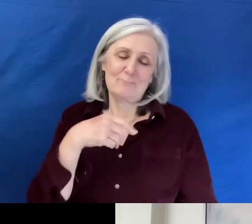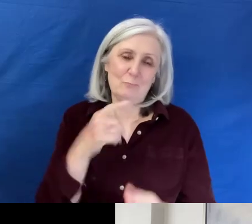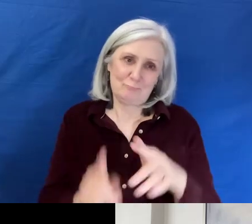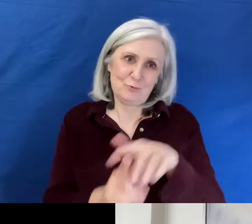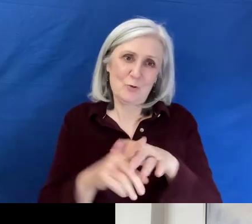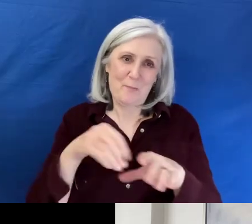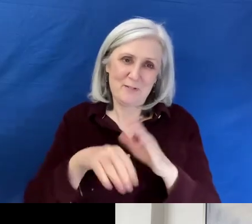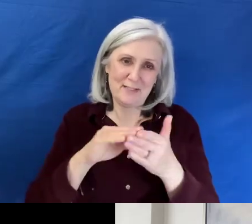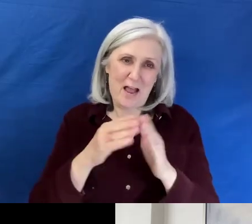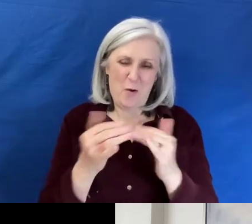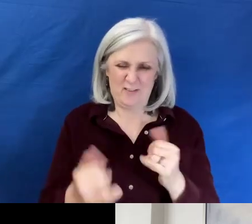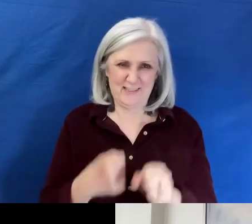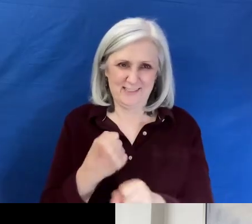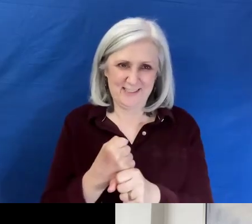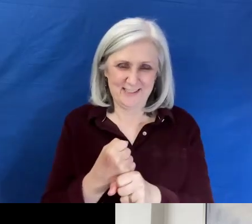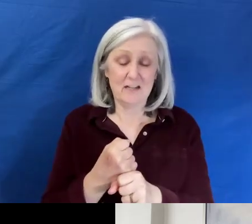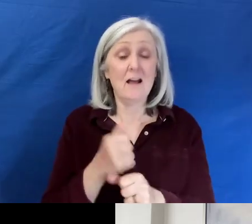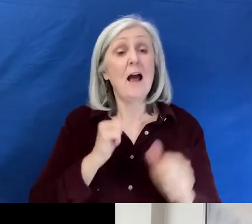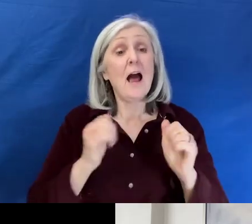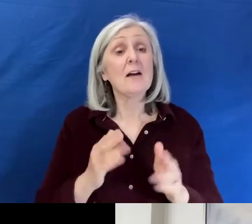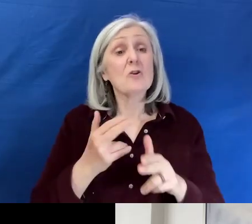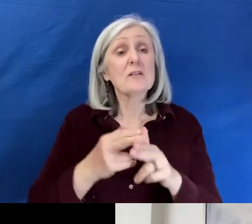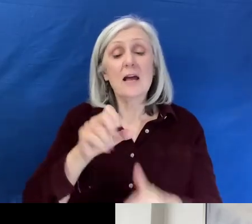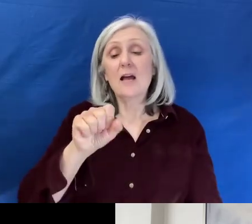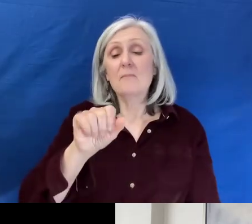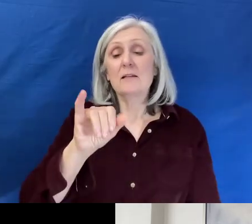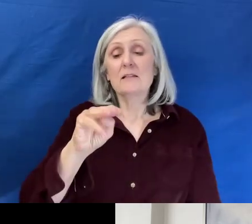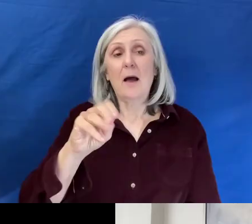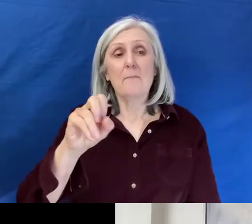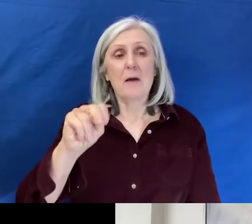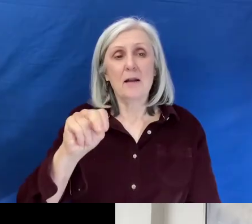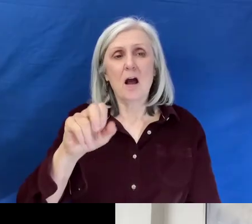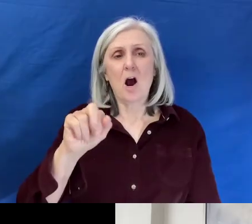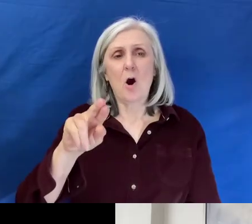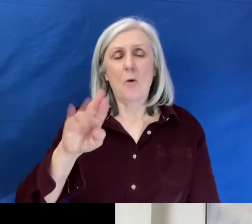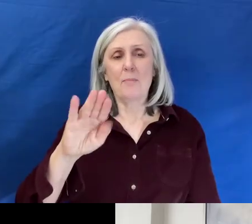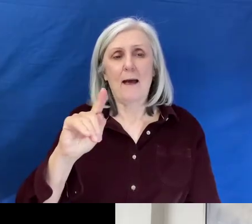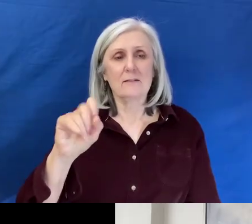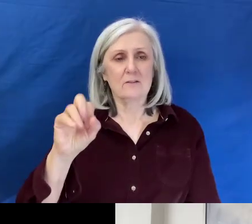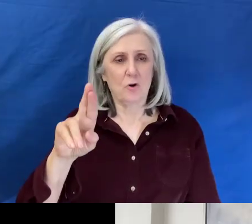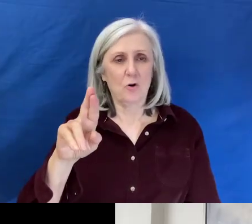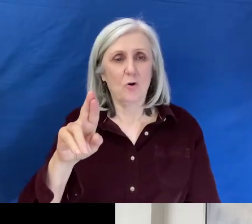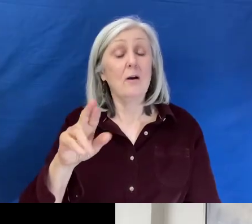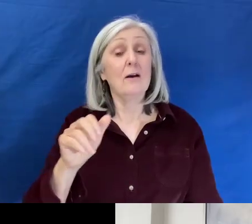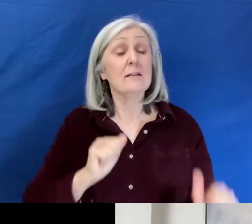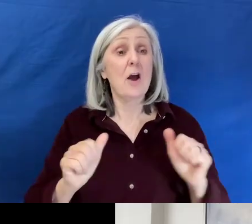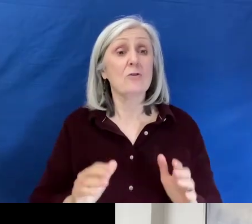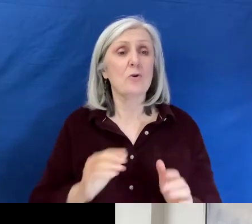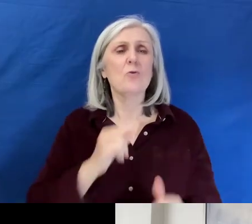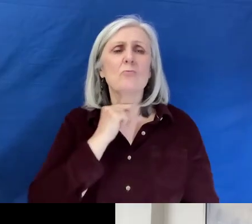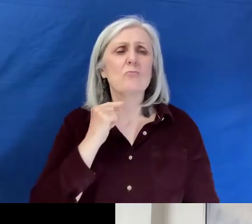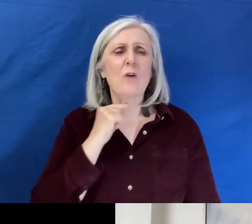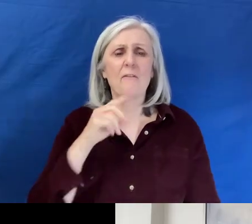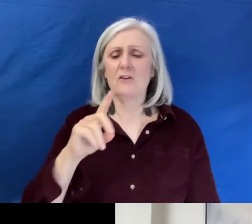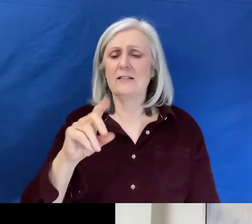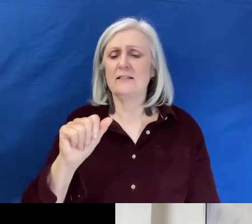this season. The actor's name is Simon Arblaster. He plays Reverend Daniels, a wonderful actor who really